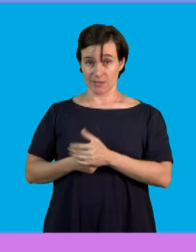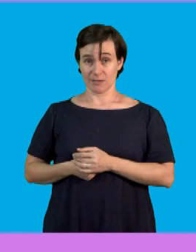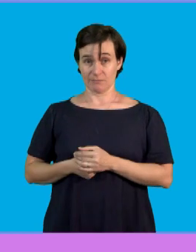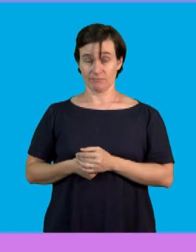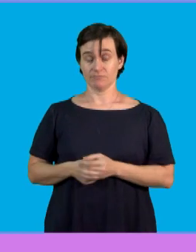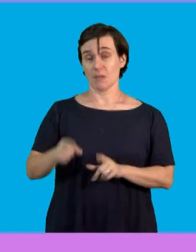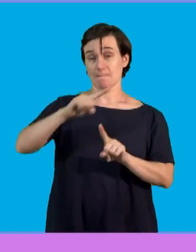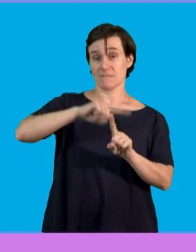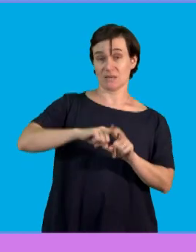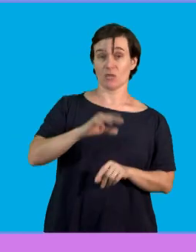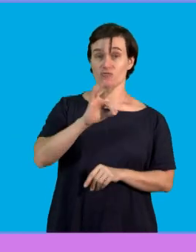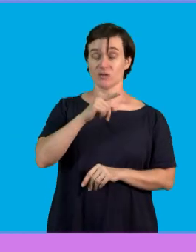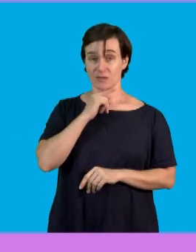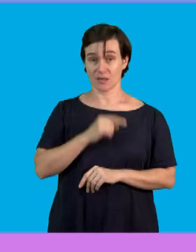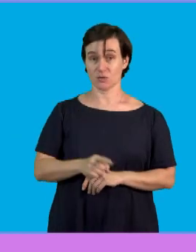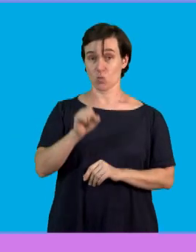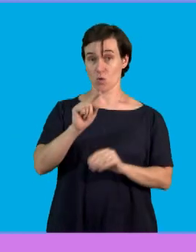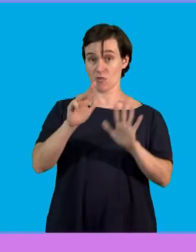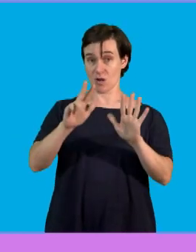15,761.80 cents plus